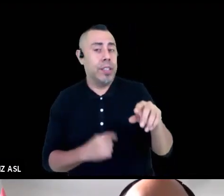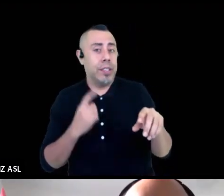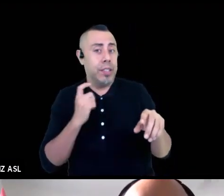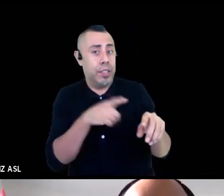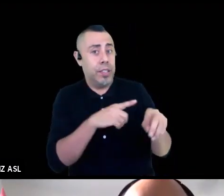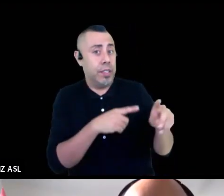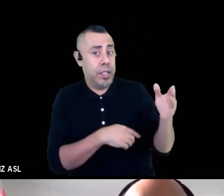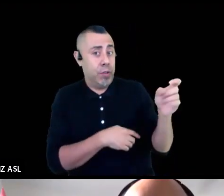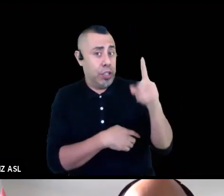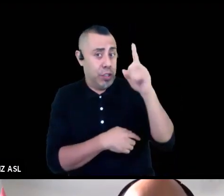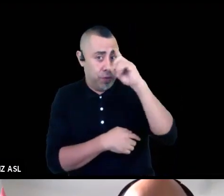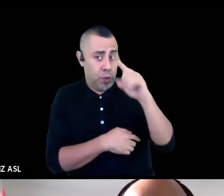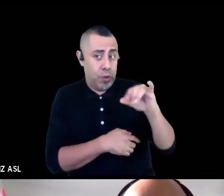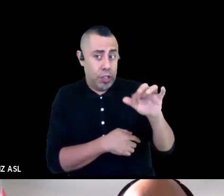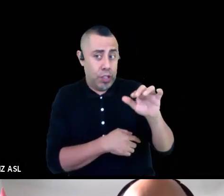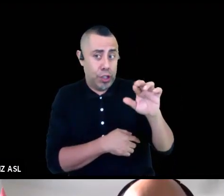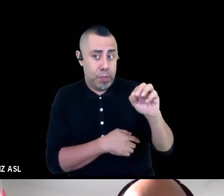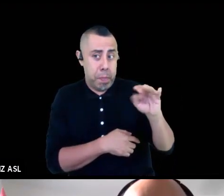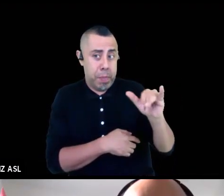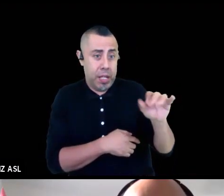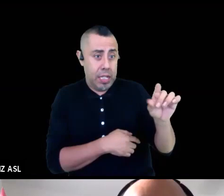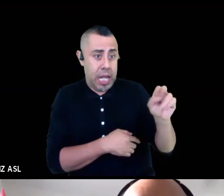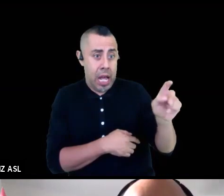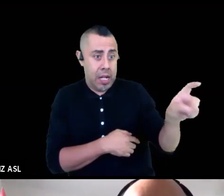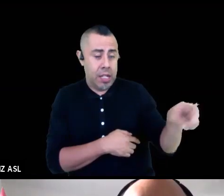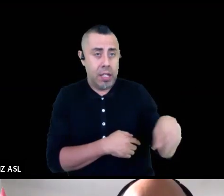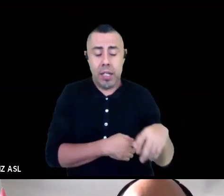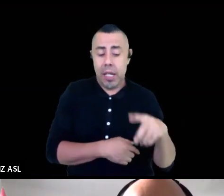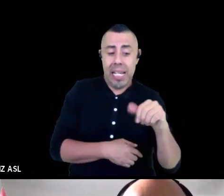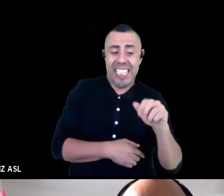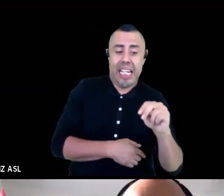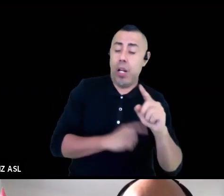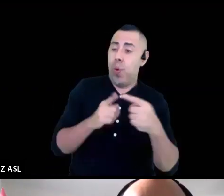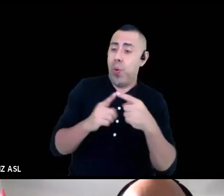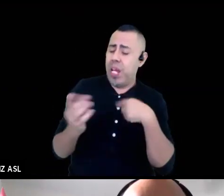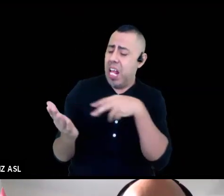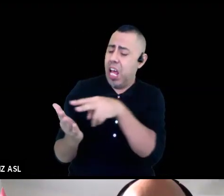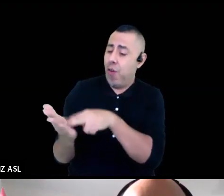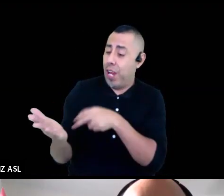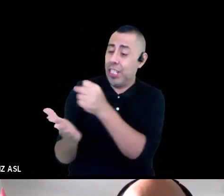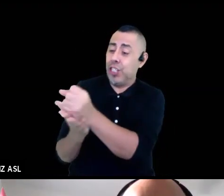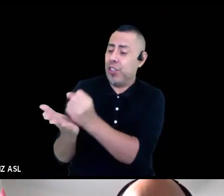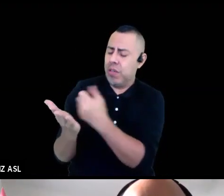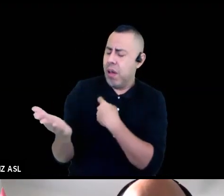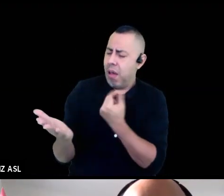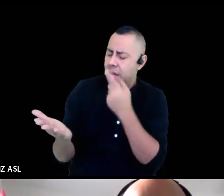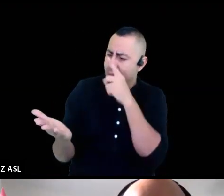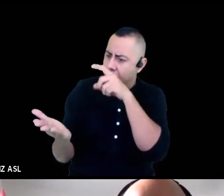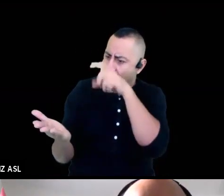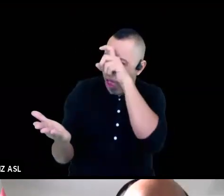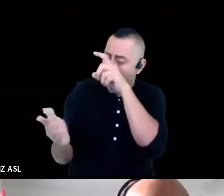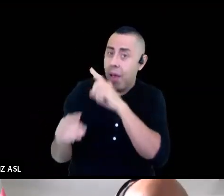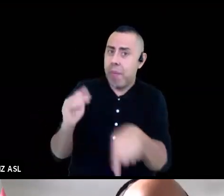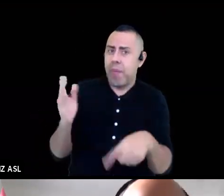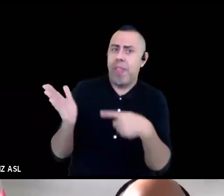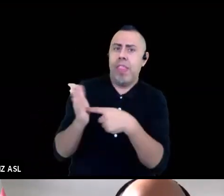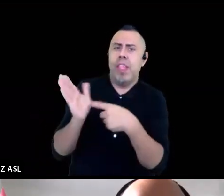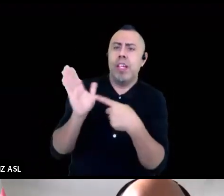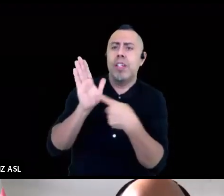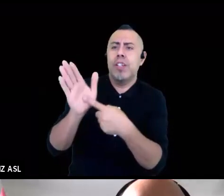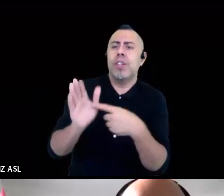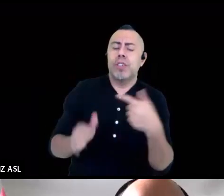was intrigued, but actually the scene brings down, I was talking about this yesterday with Teddy, a sort of a darker side to